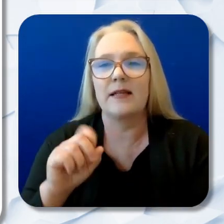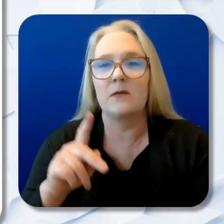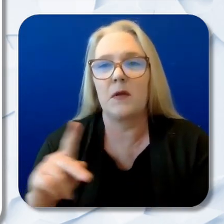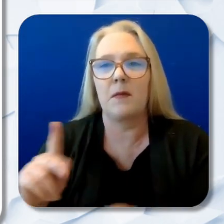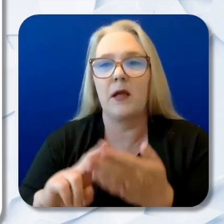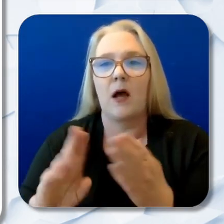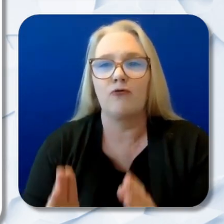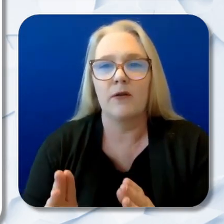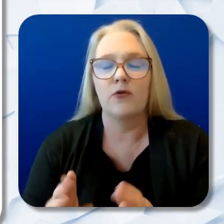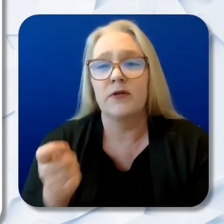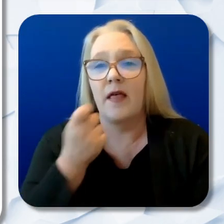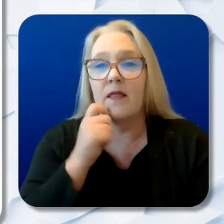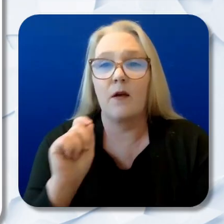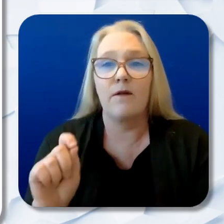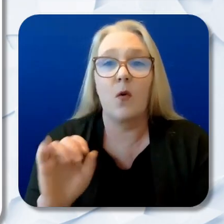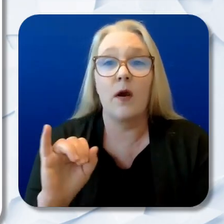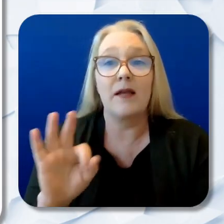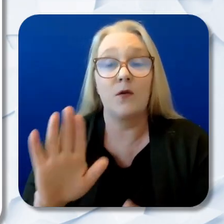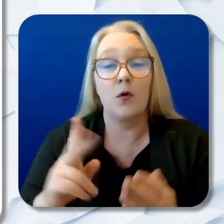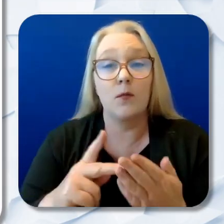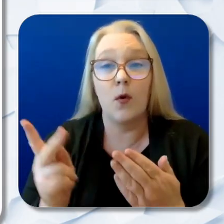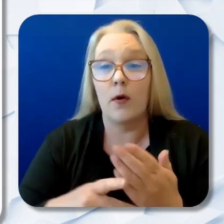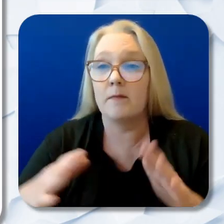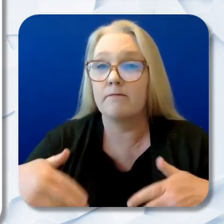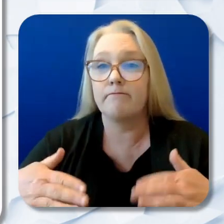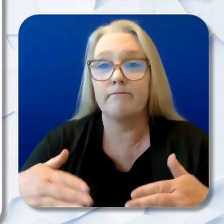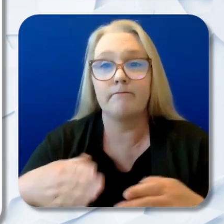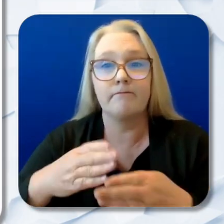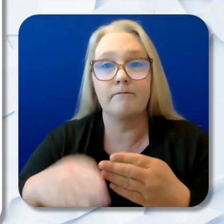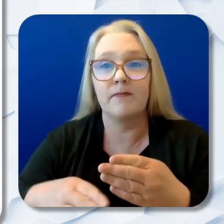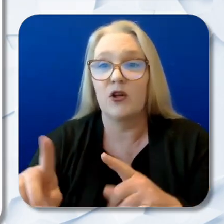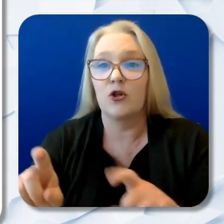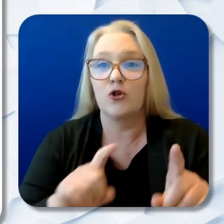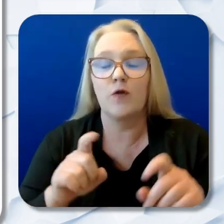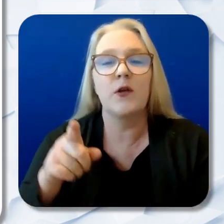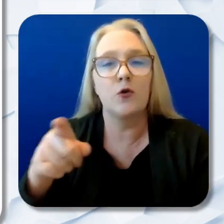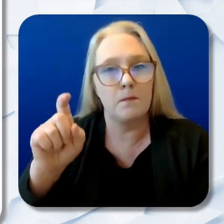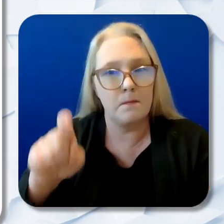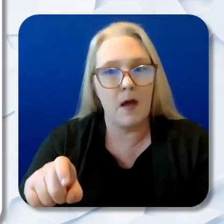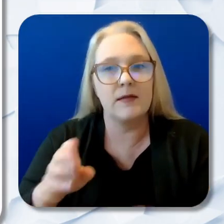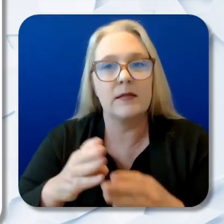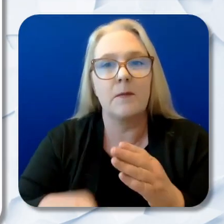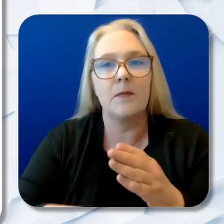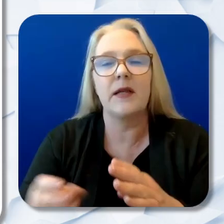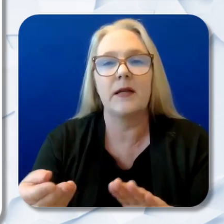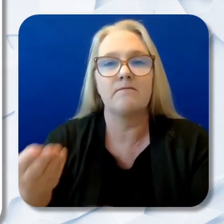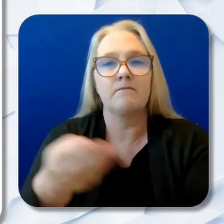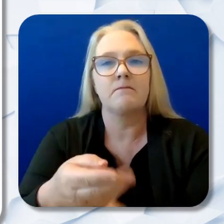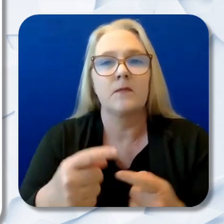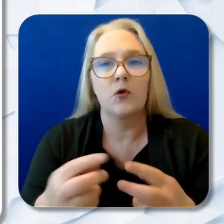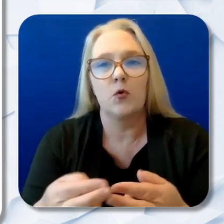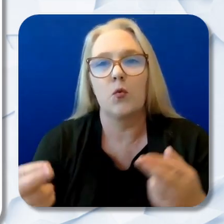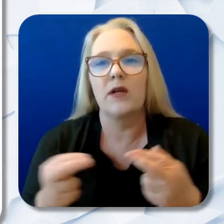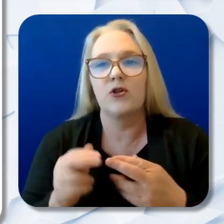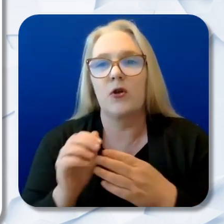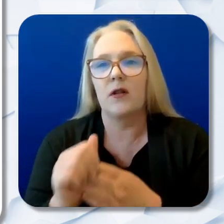contractors. Therefore, if your program has not completed the survey, you must complete it and return it to your regional lead as